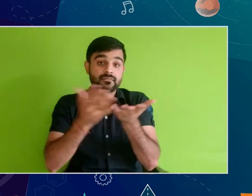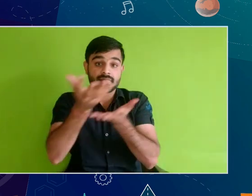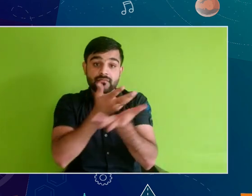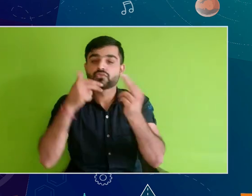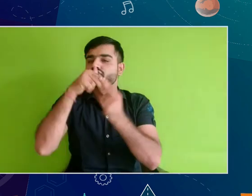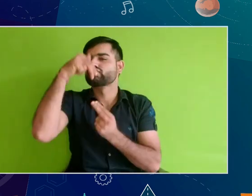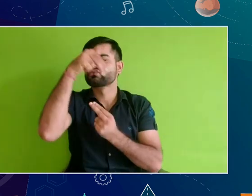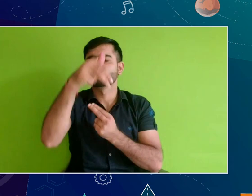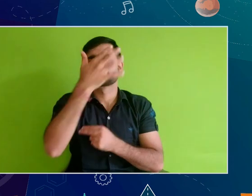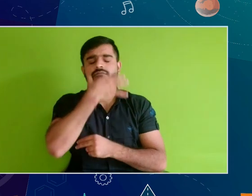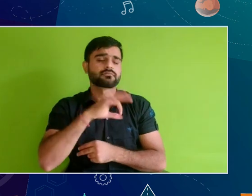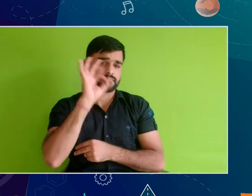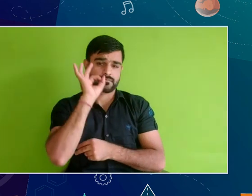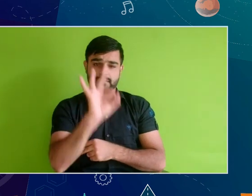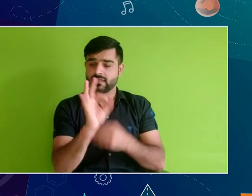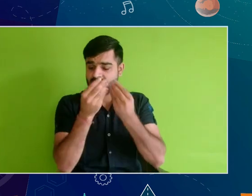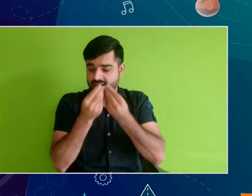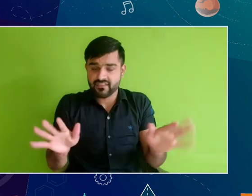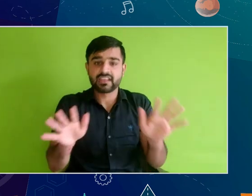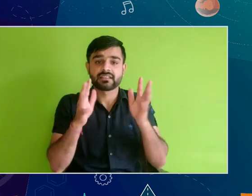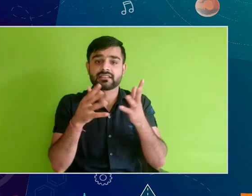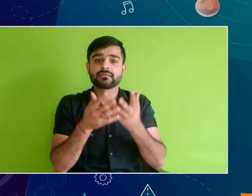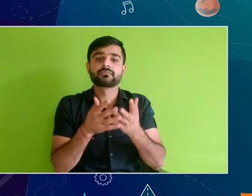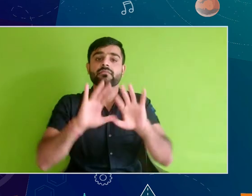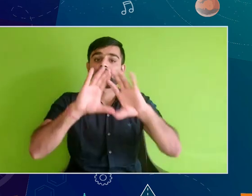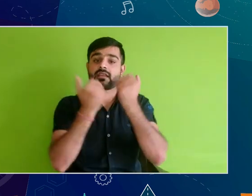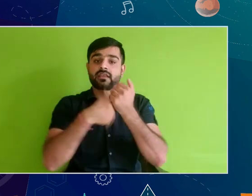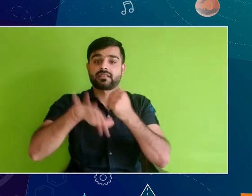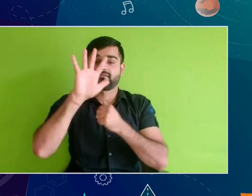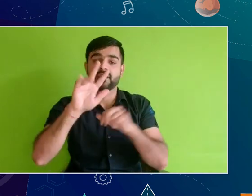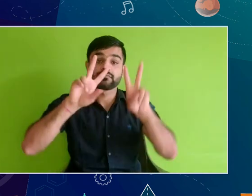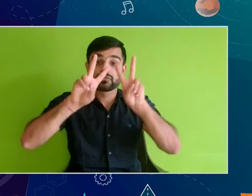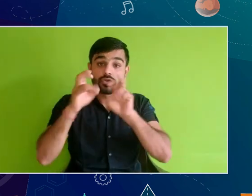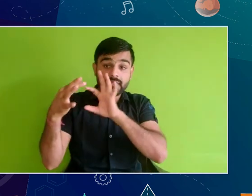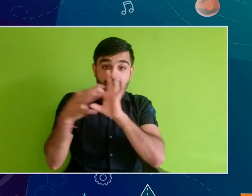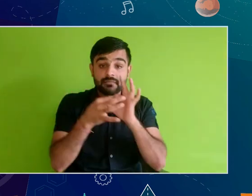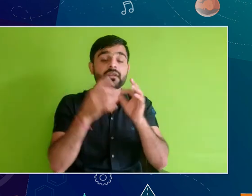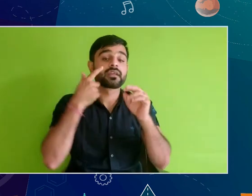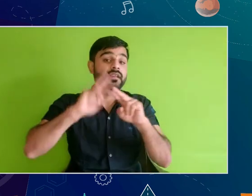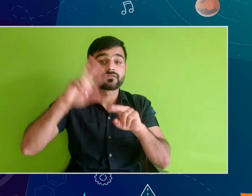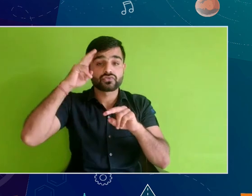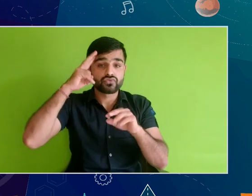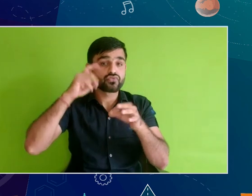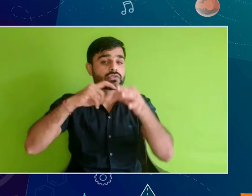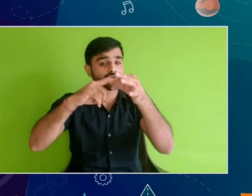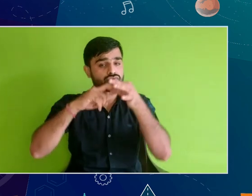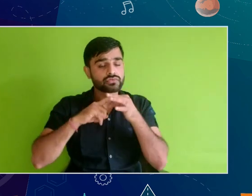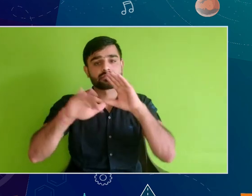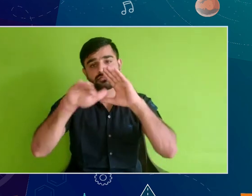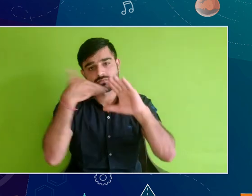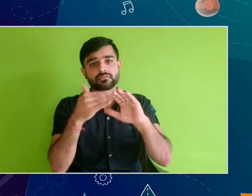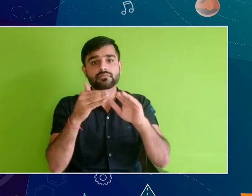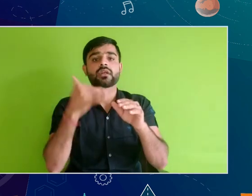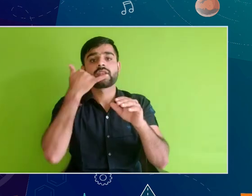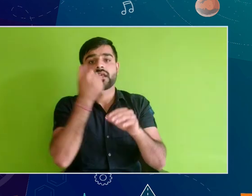Waste, and this is for class 5. Now, related to this, if you have any questions, any query, then you can get back to us on our toll-free number. You can see the toll-free